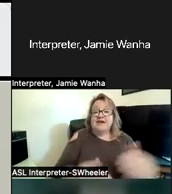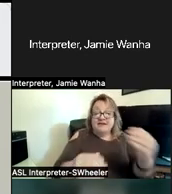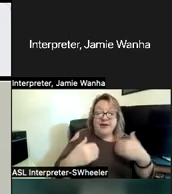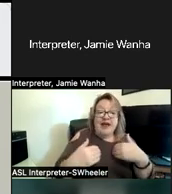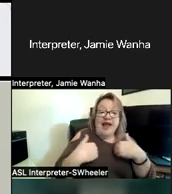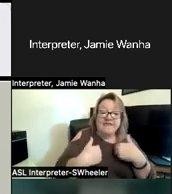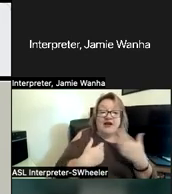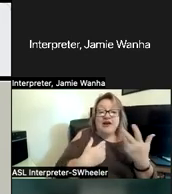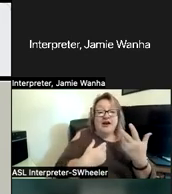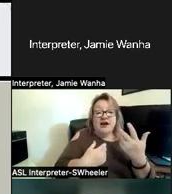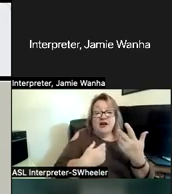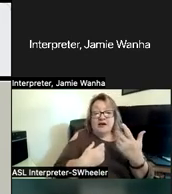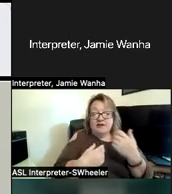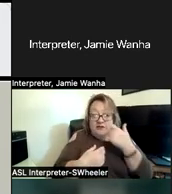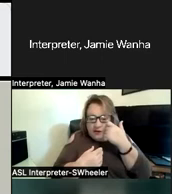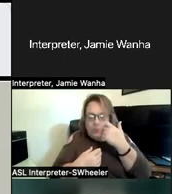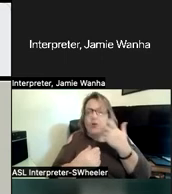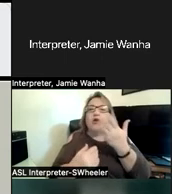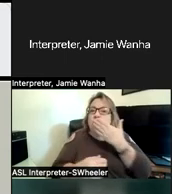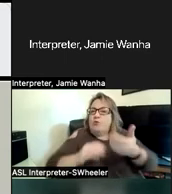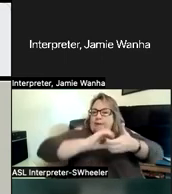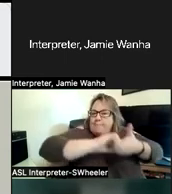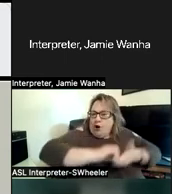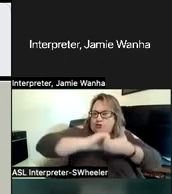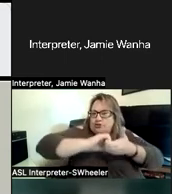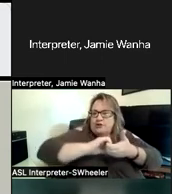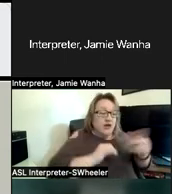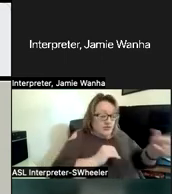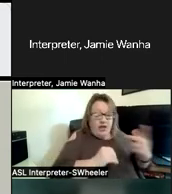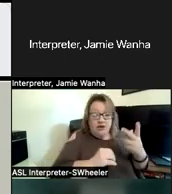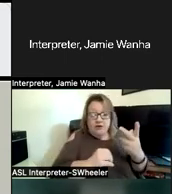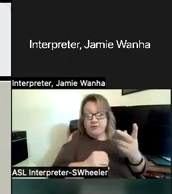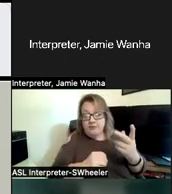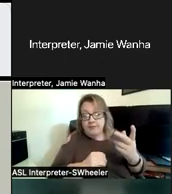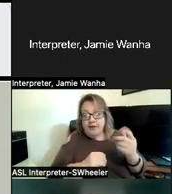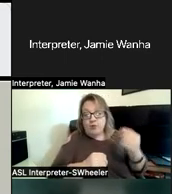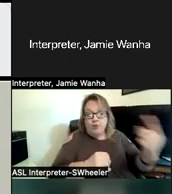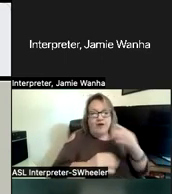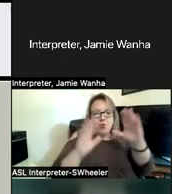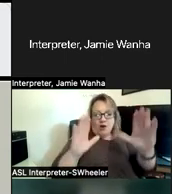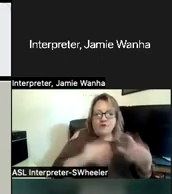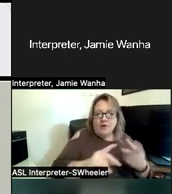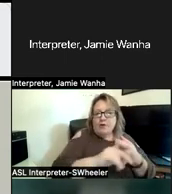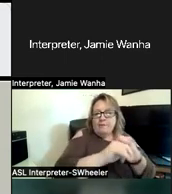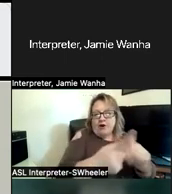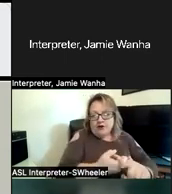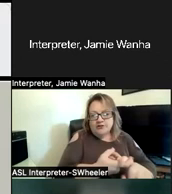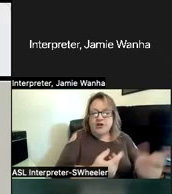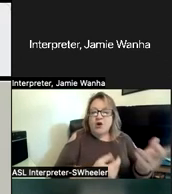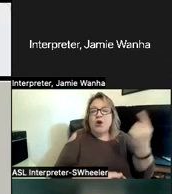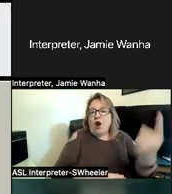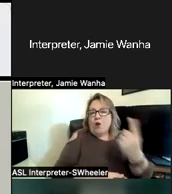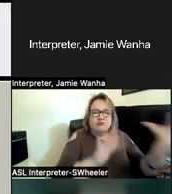are creating partnerships. We're always making sure that different partners are gonna hear from BOED in a little bit. They're one of our wonderful partners. We always are